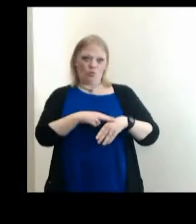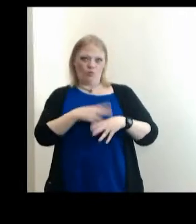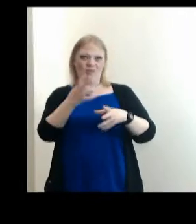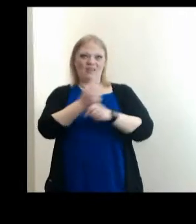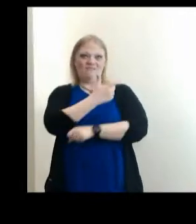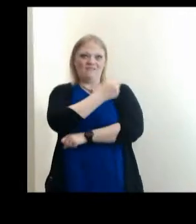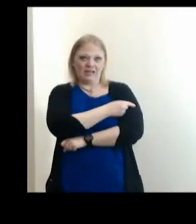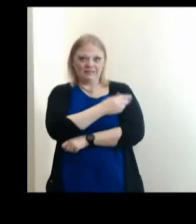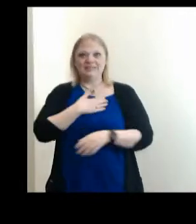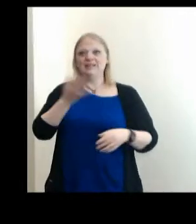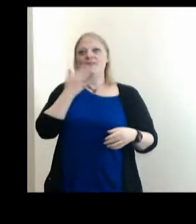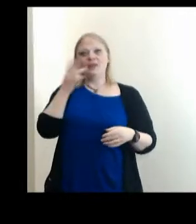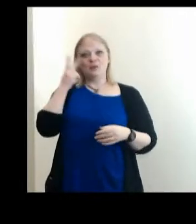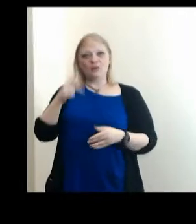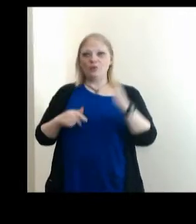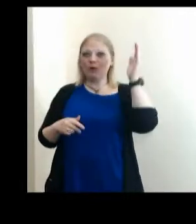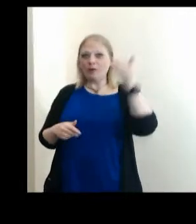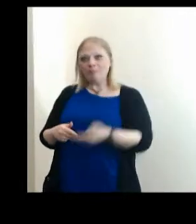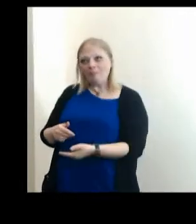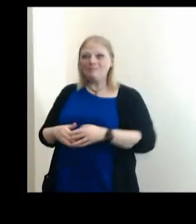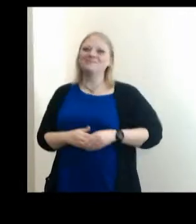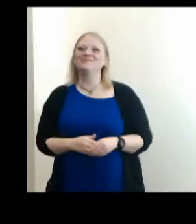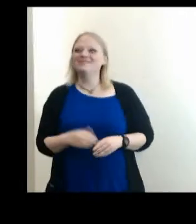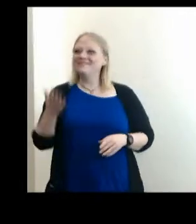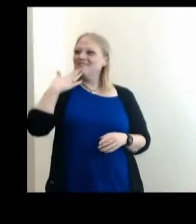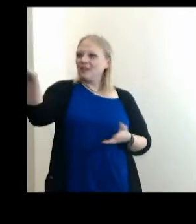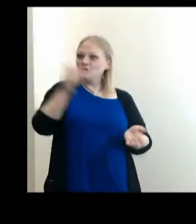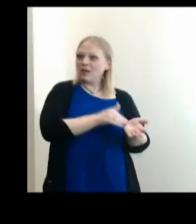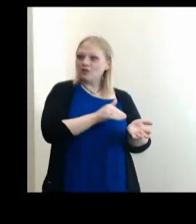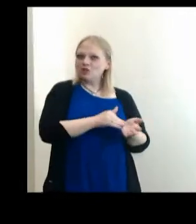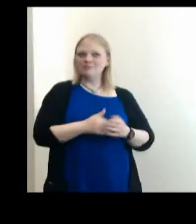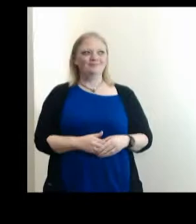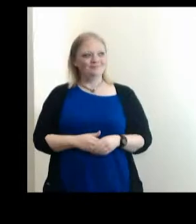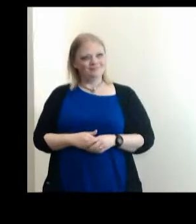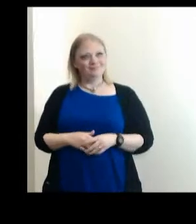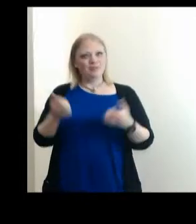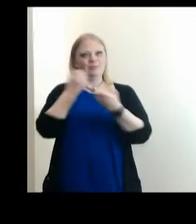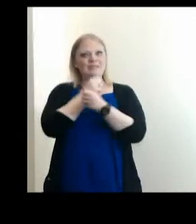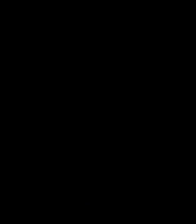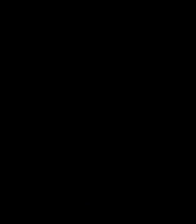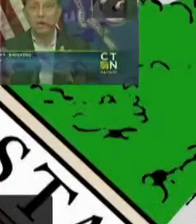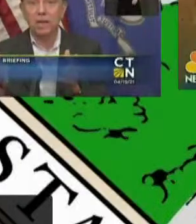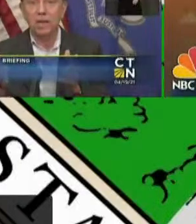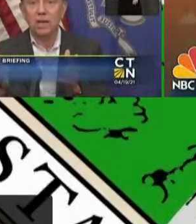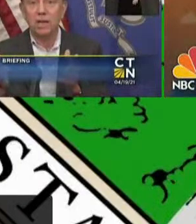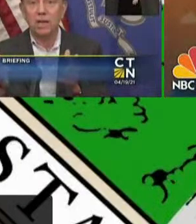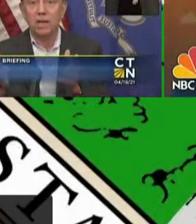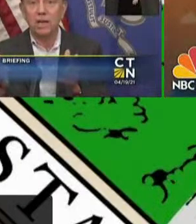vaccinated. Thank you, Kendra. Thank you, Dr. Burstein. Be safe and well all.